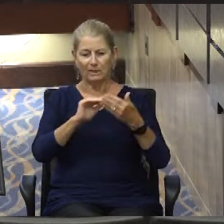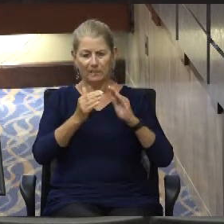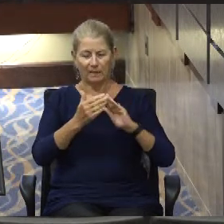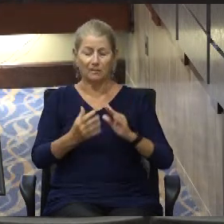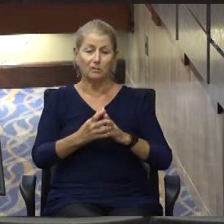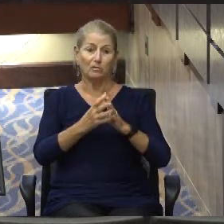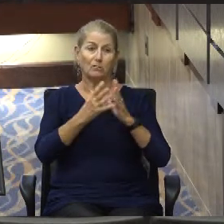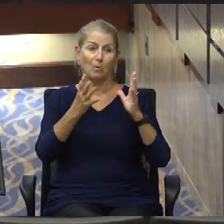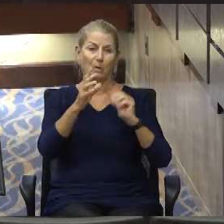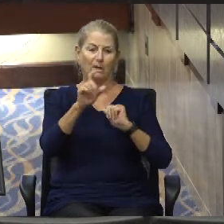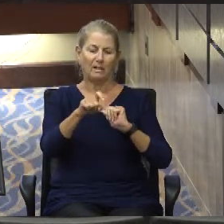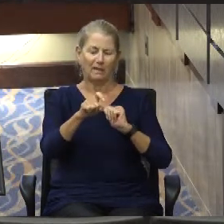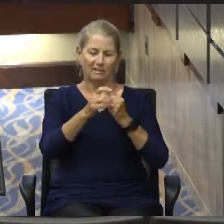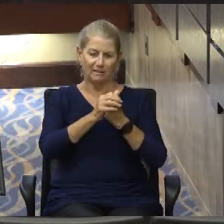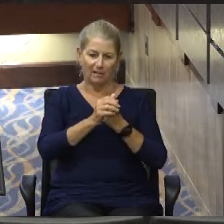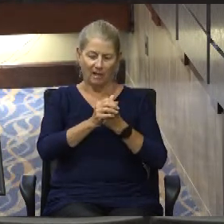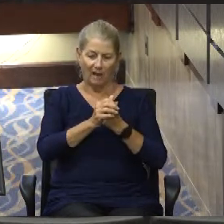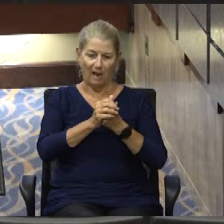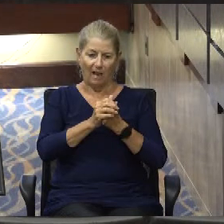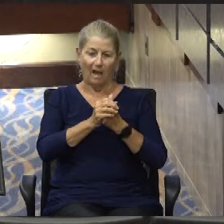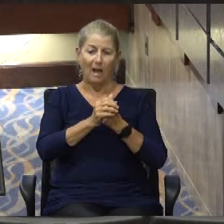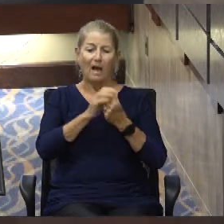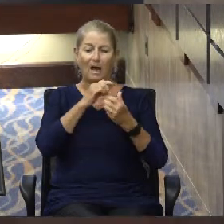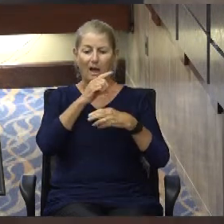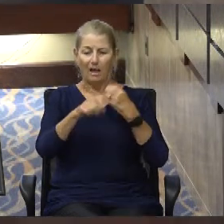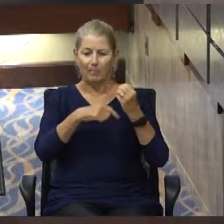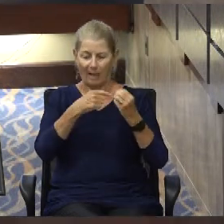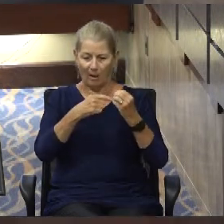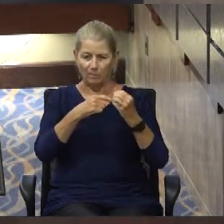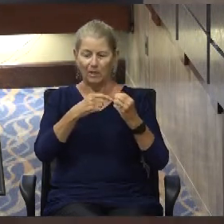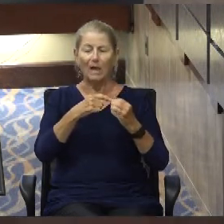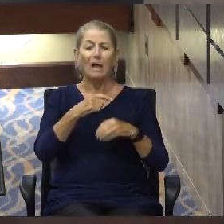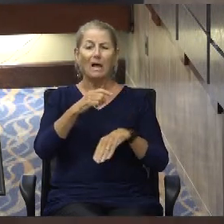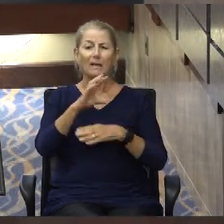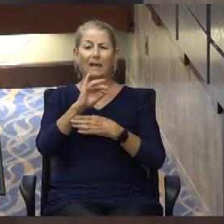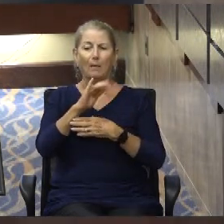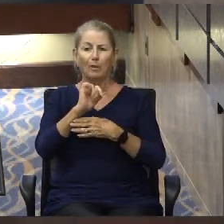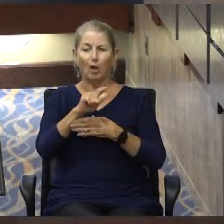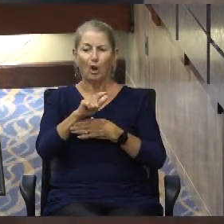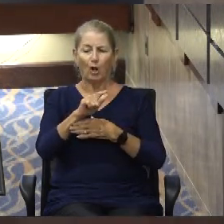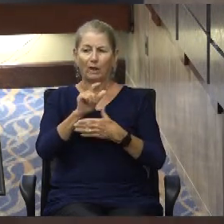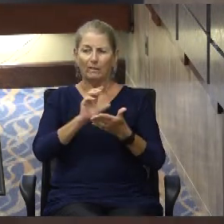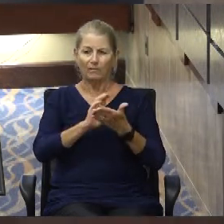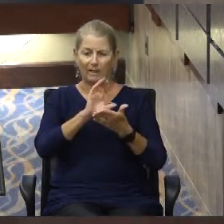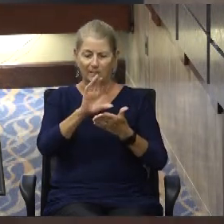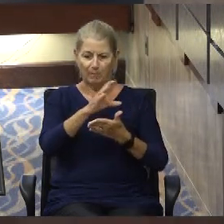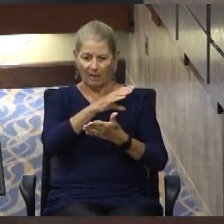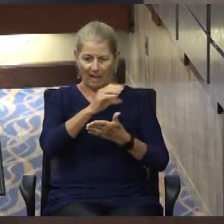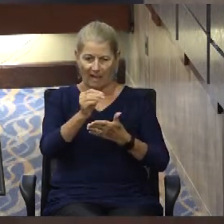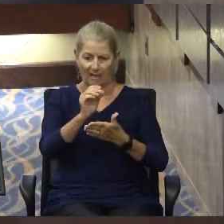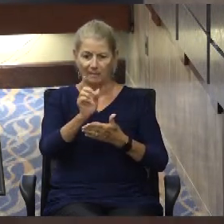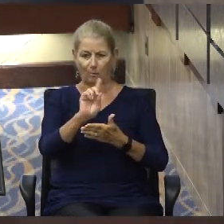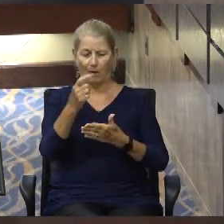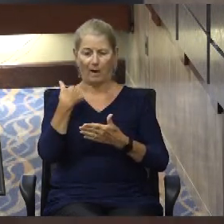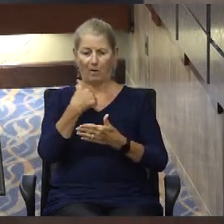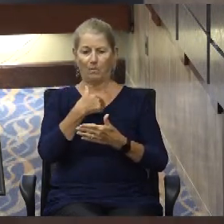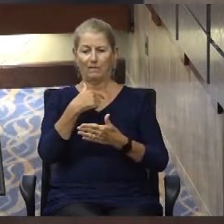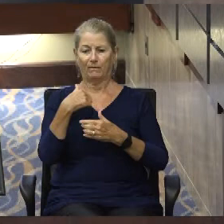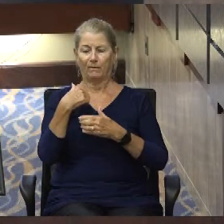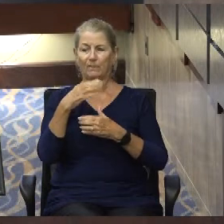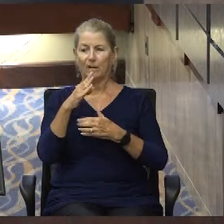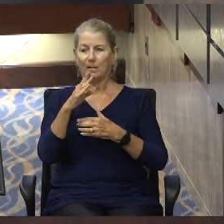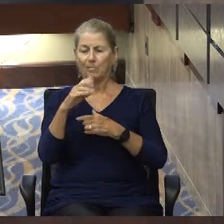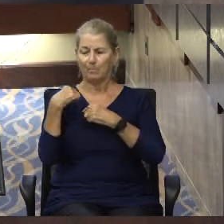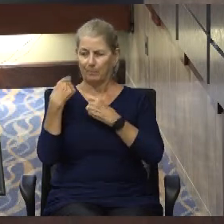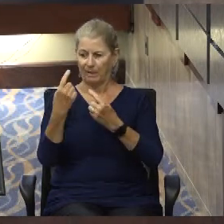needs in regards to capital investment. And the status quo of where we've been is certainly not okay and where we want to